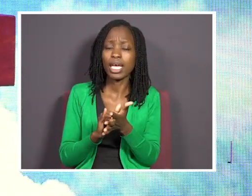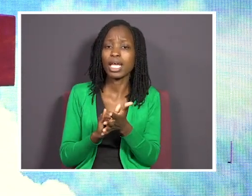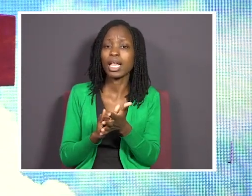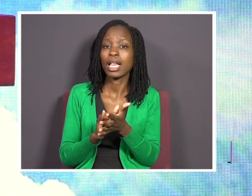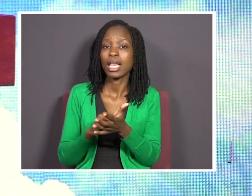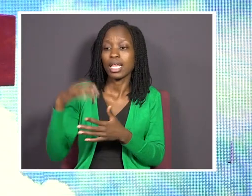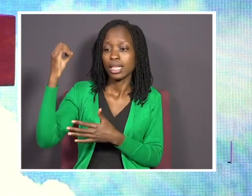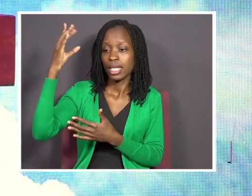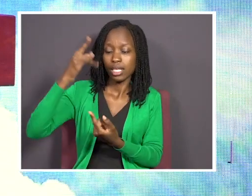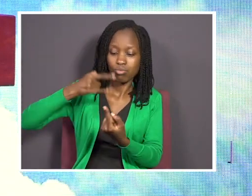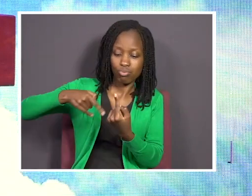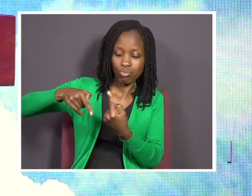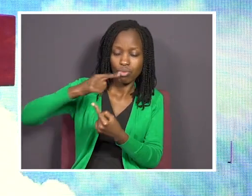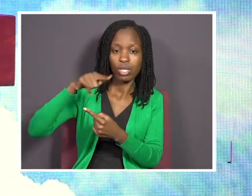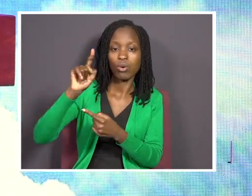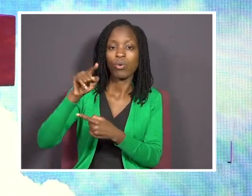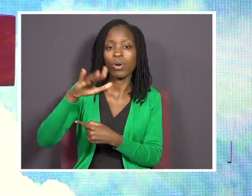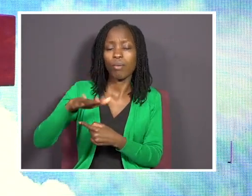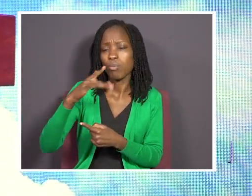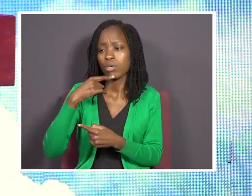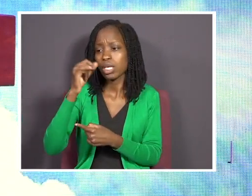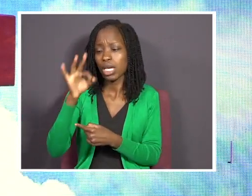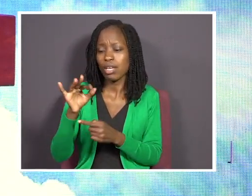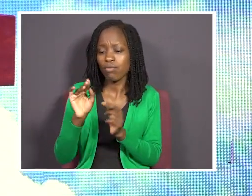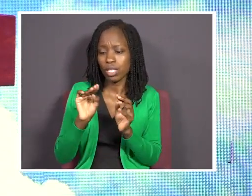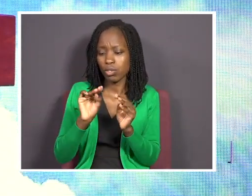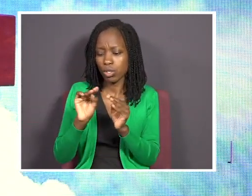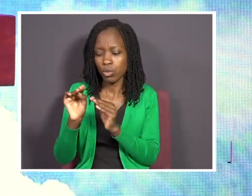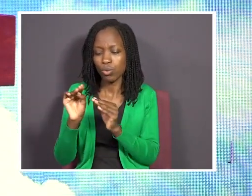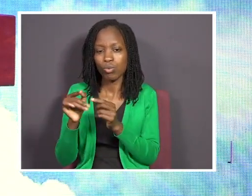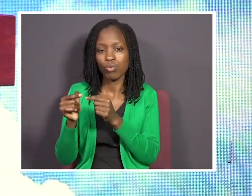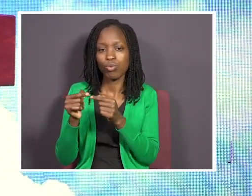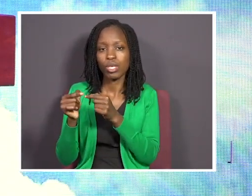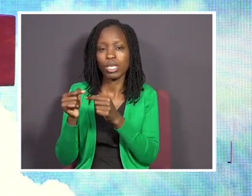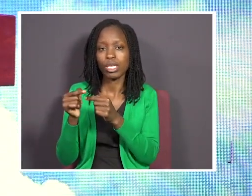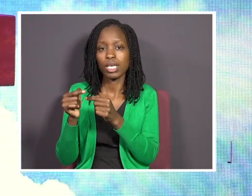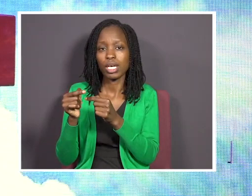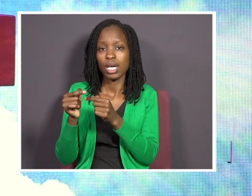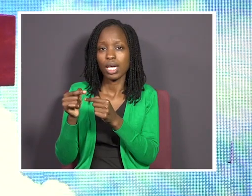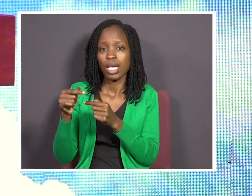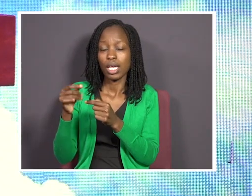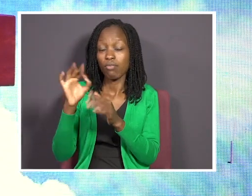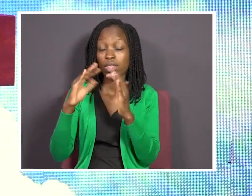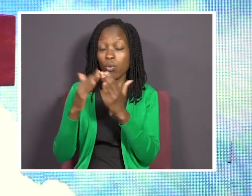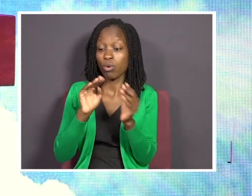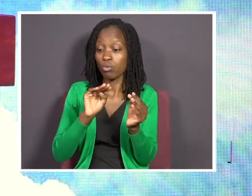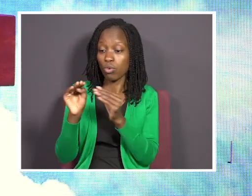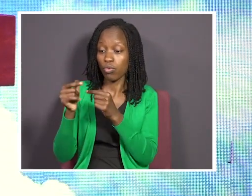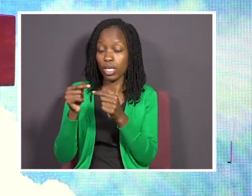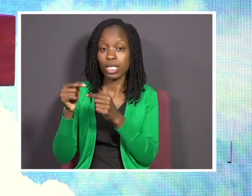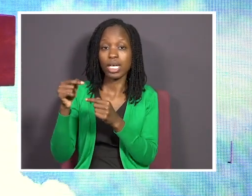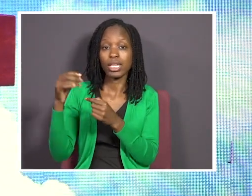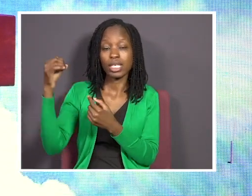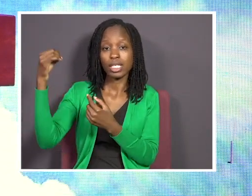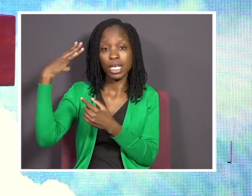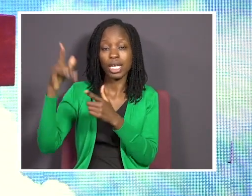the right place. We are told if it was to move 1 inch closer to the sun, we would all be burnt.